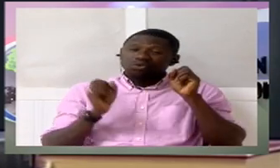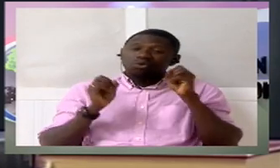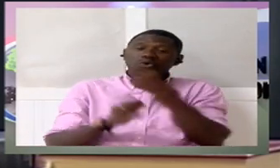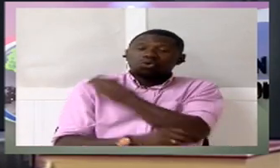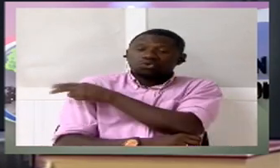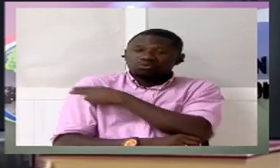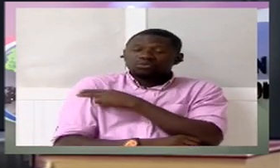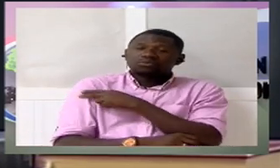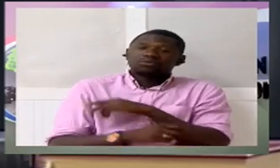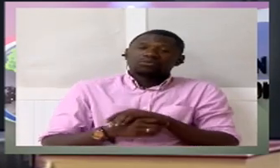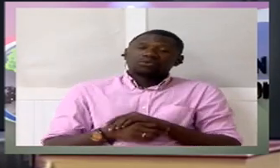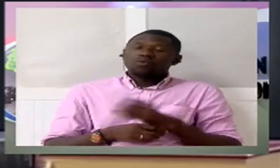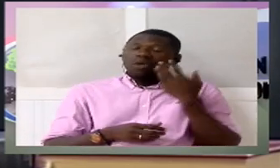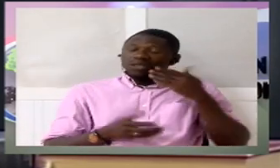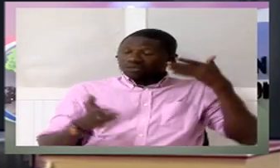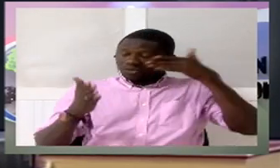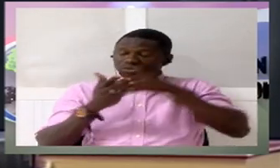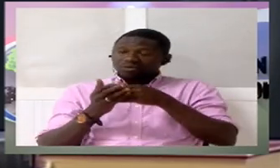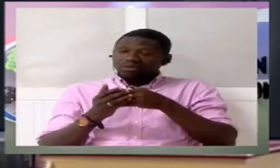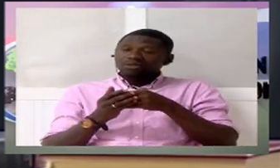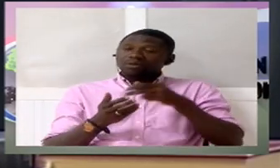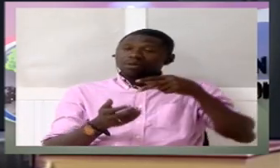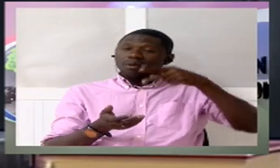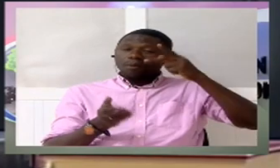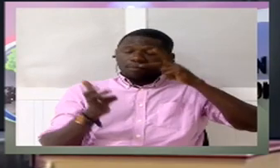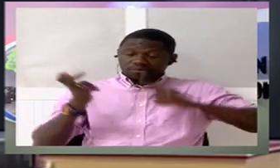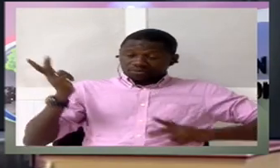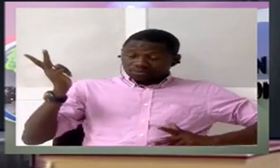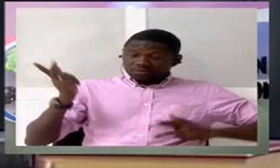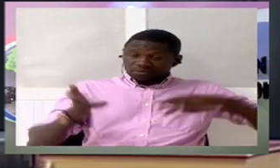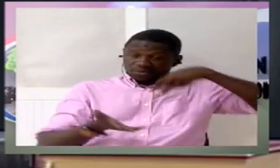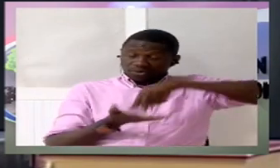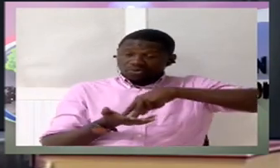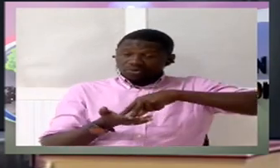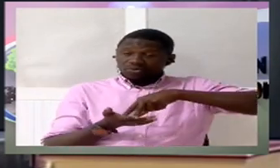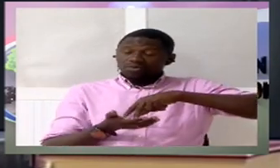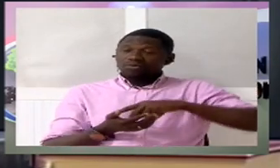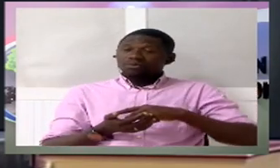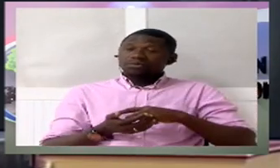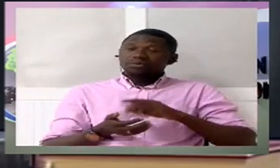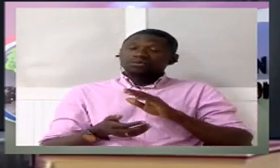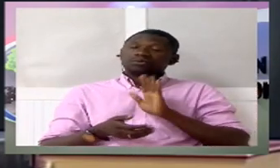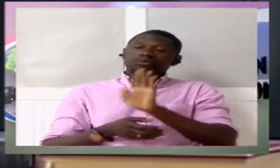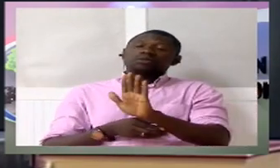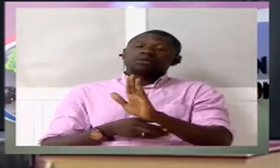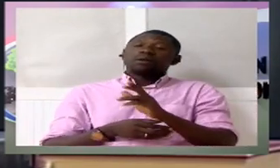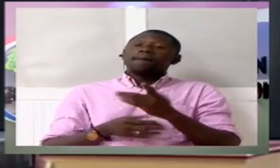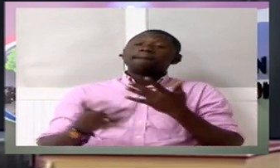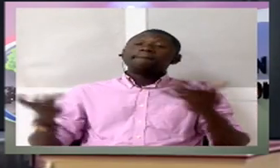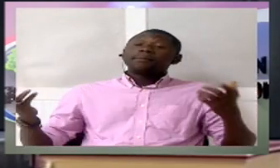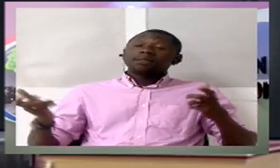did. Checkpoint. When we got to the checkpoint, they stopped us. There were many